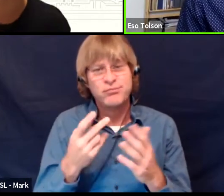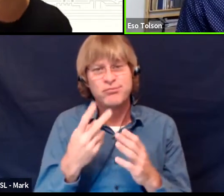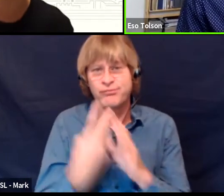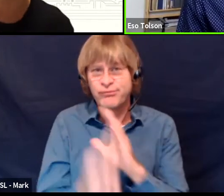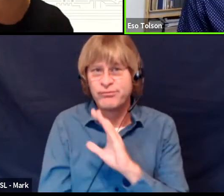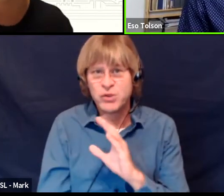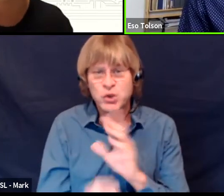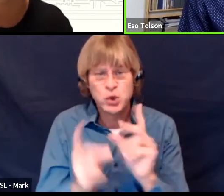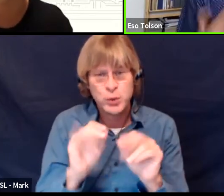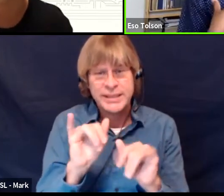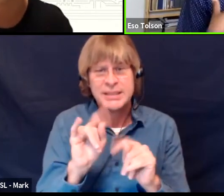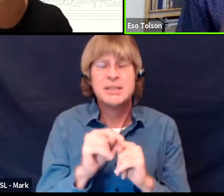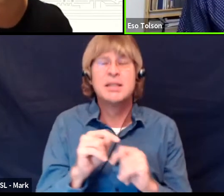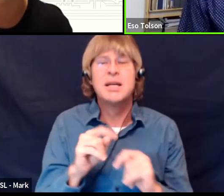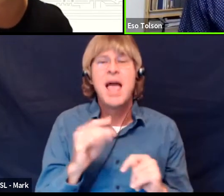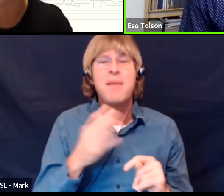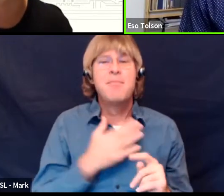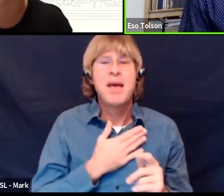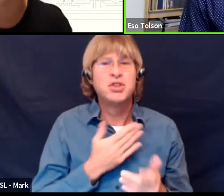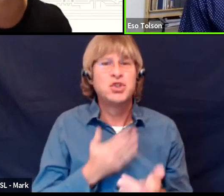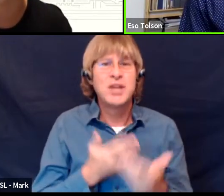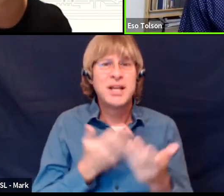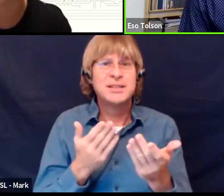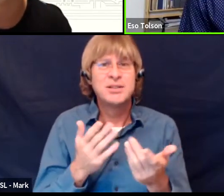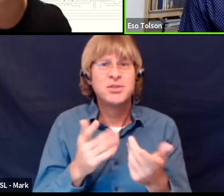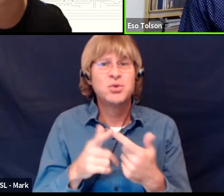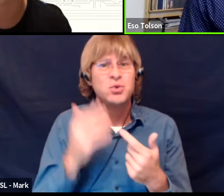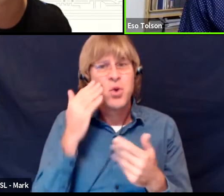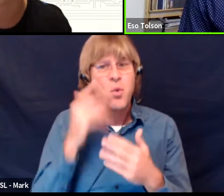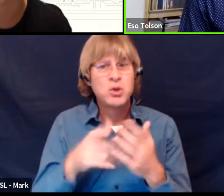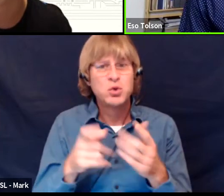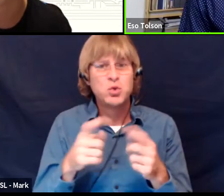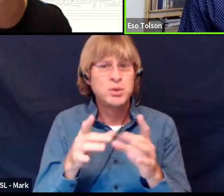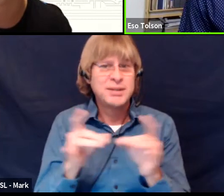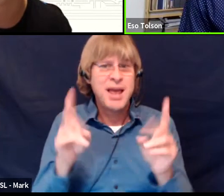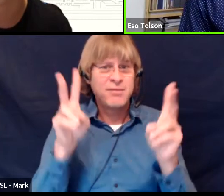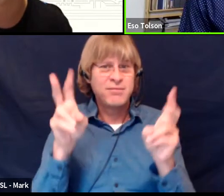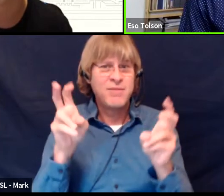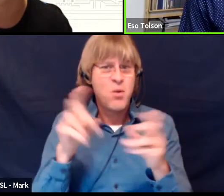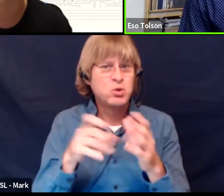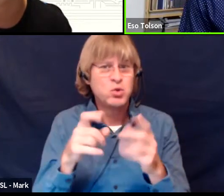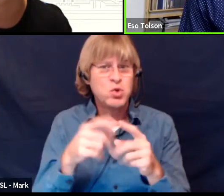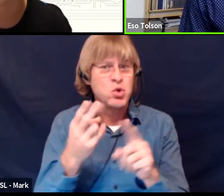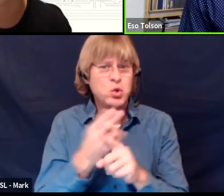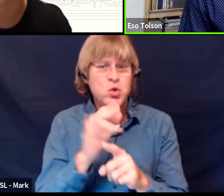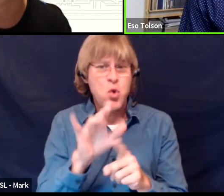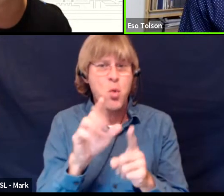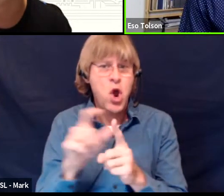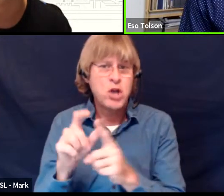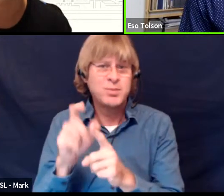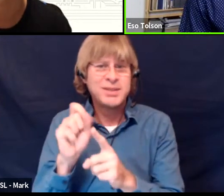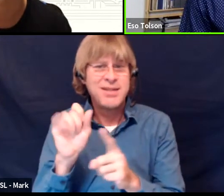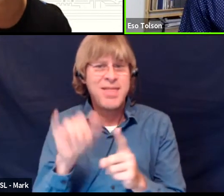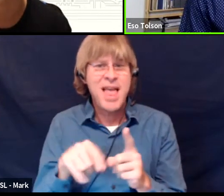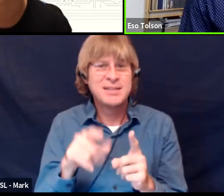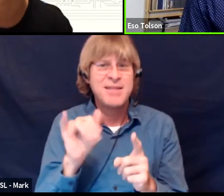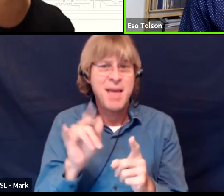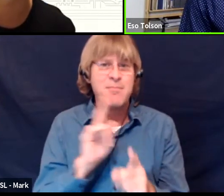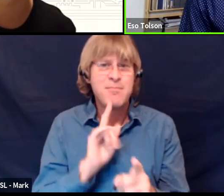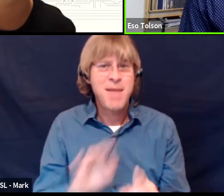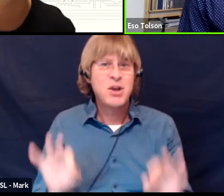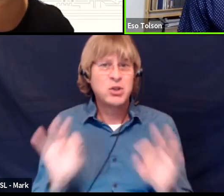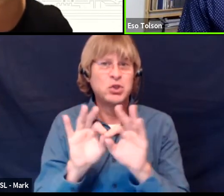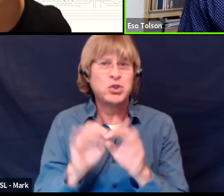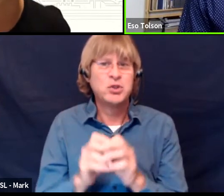there. And my suggestion is to know what you want to say and know what you want to do with those words, because that matters.